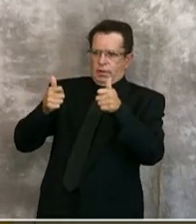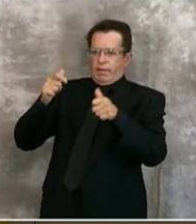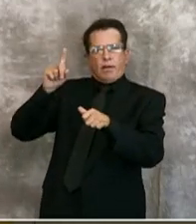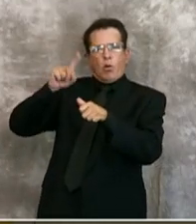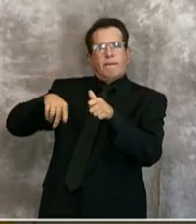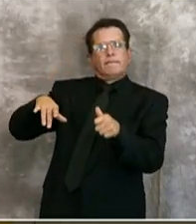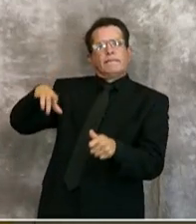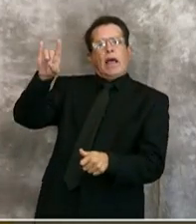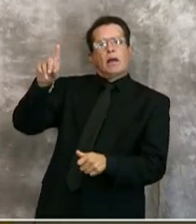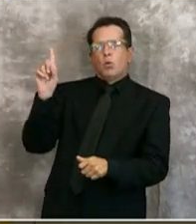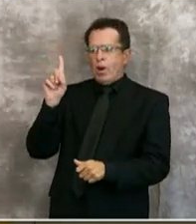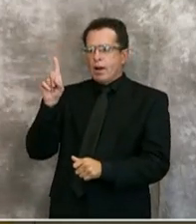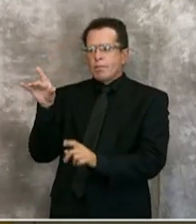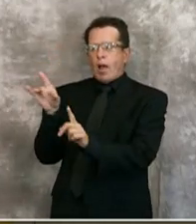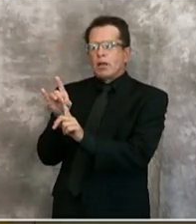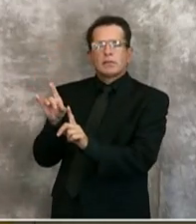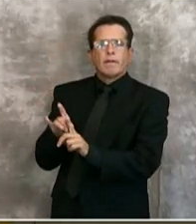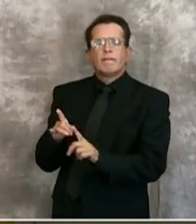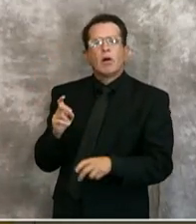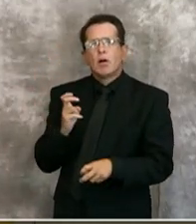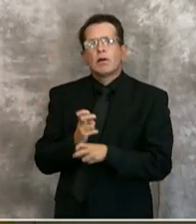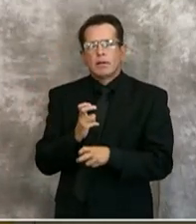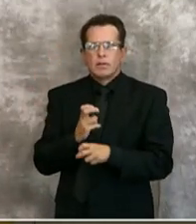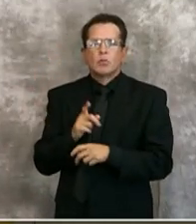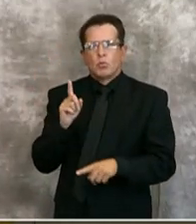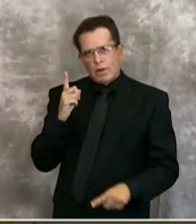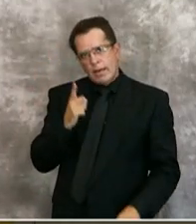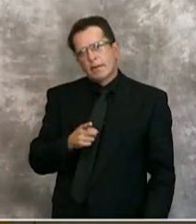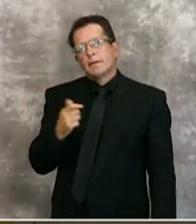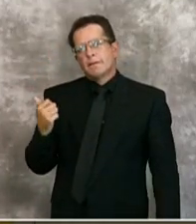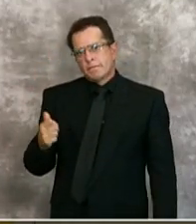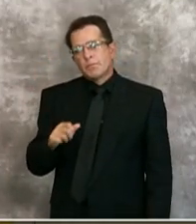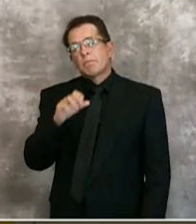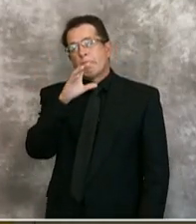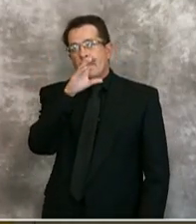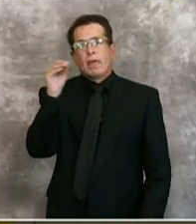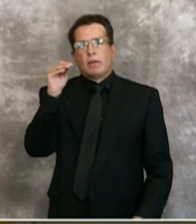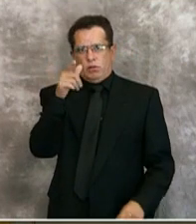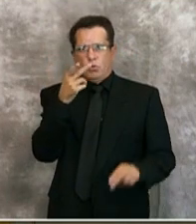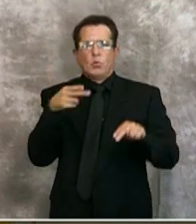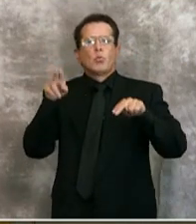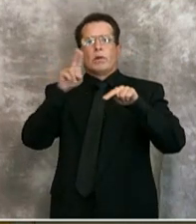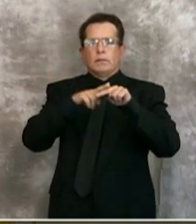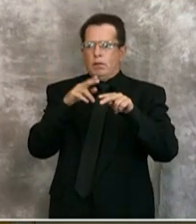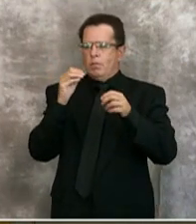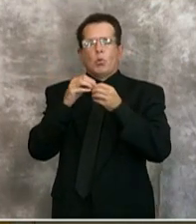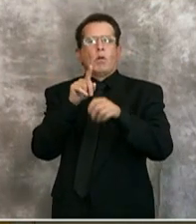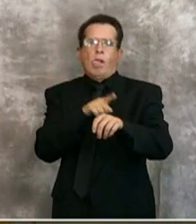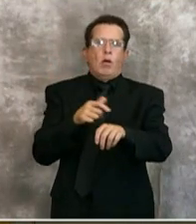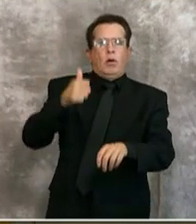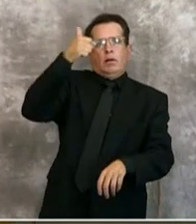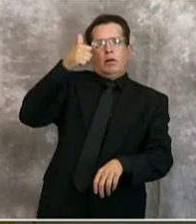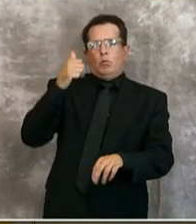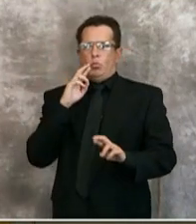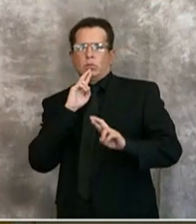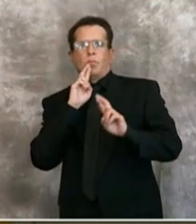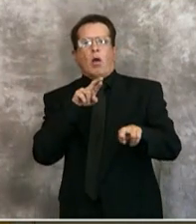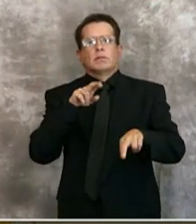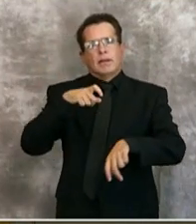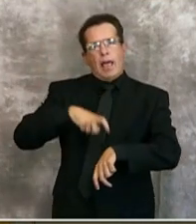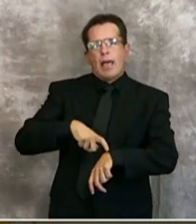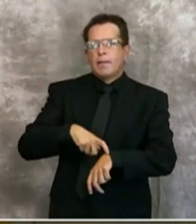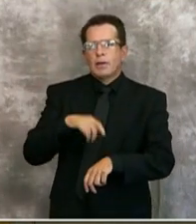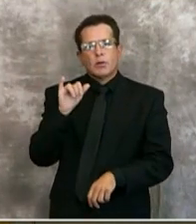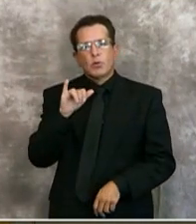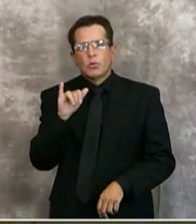going to be hard to find a pool that doesn't have at least one in it. That's correct. And what you do is you increase the turnaround time, actually. That's the other thing. You